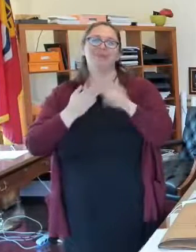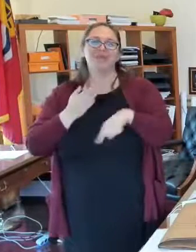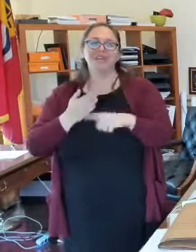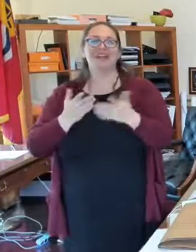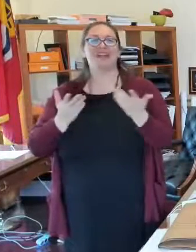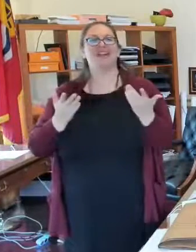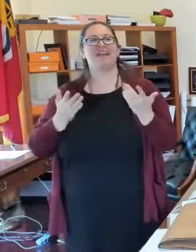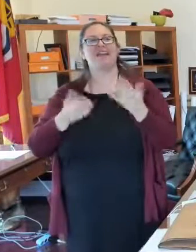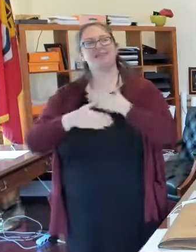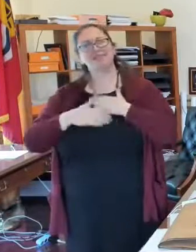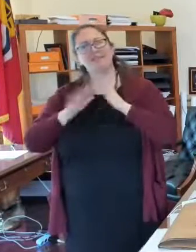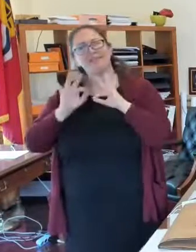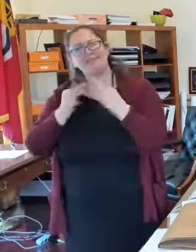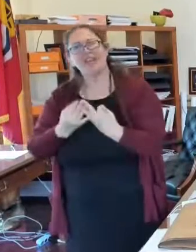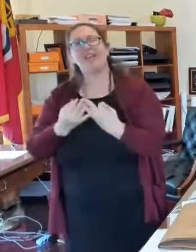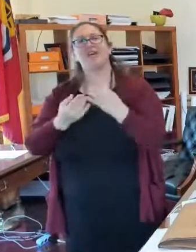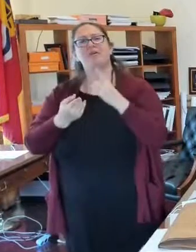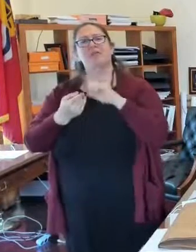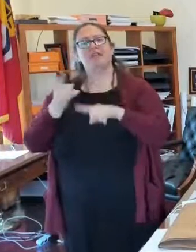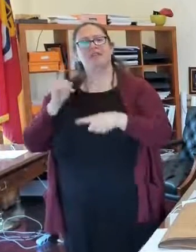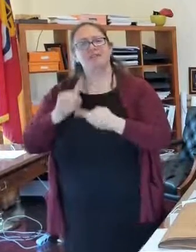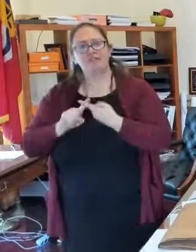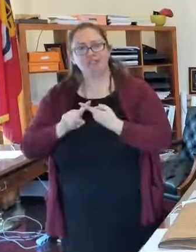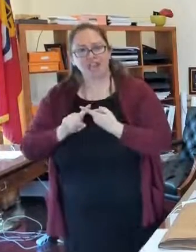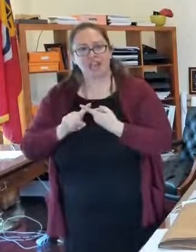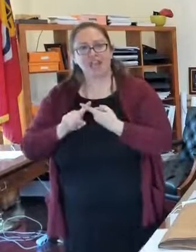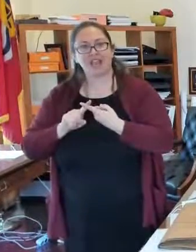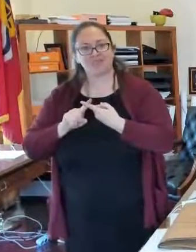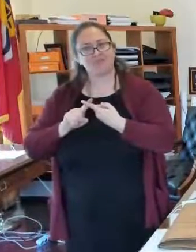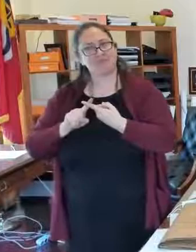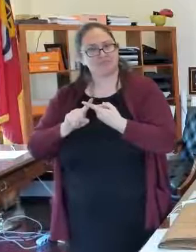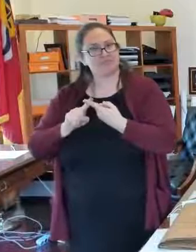Enjoy your family and friends in a